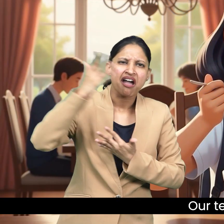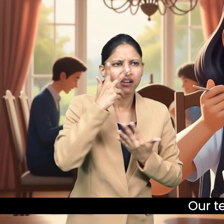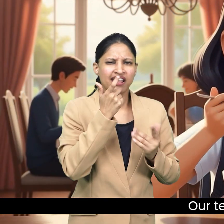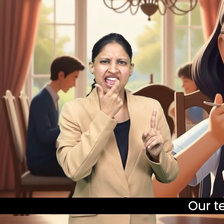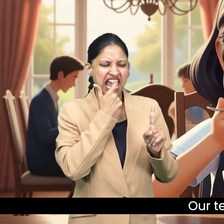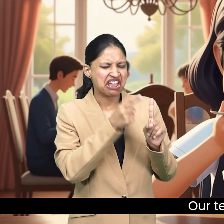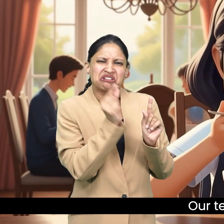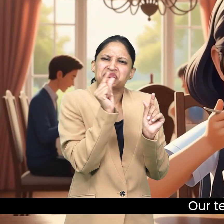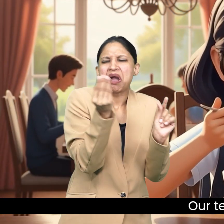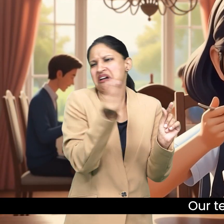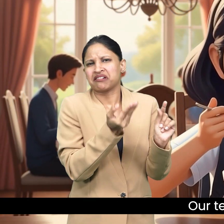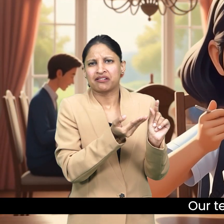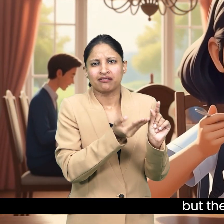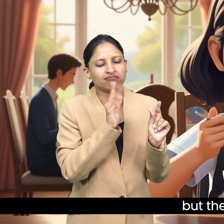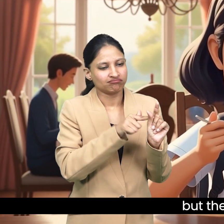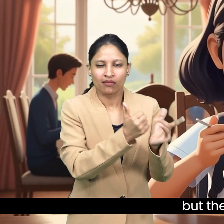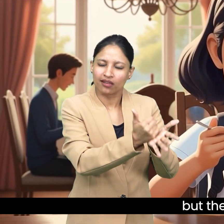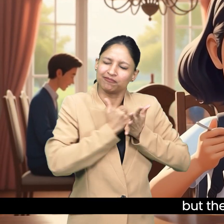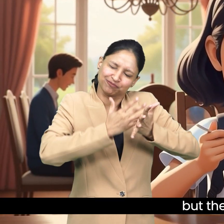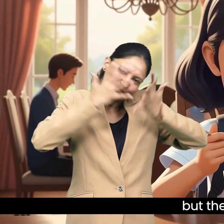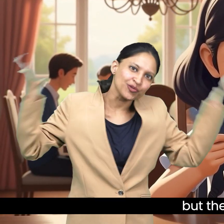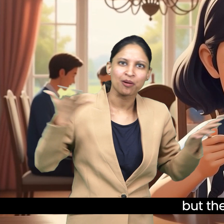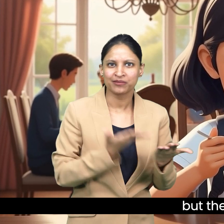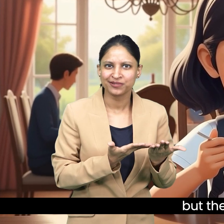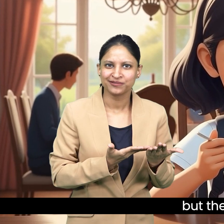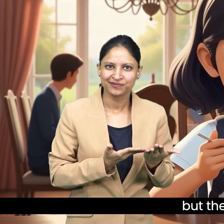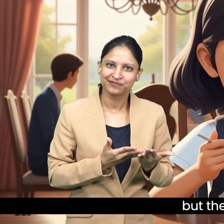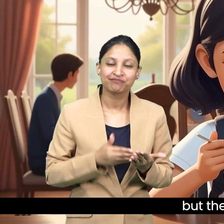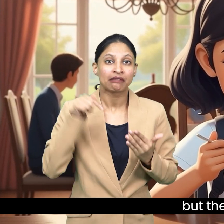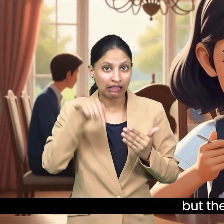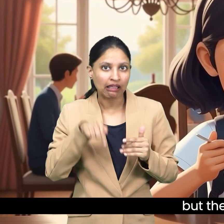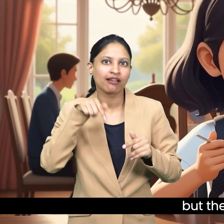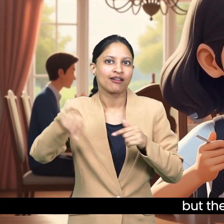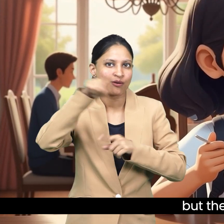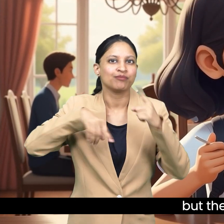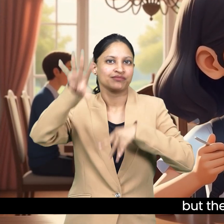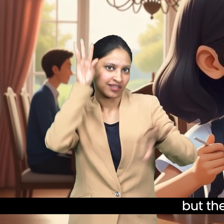Our teeth are small, but they help us a lot.